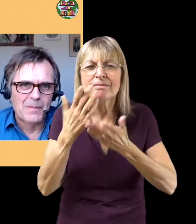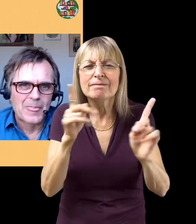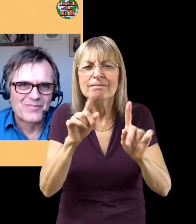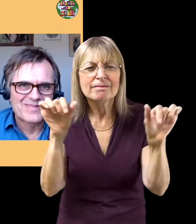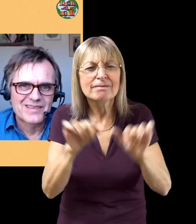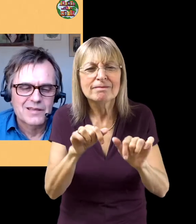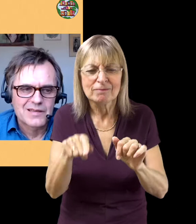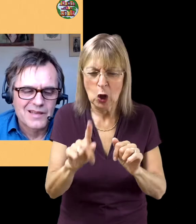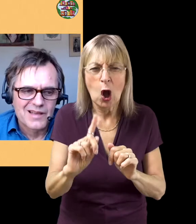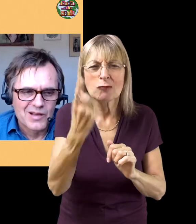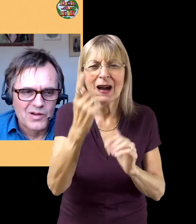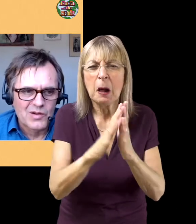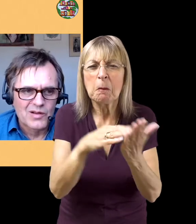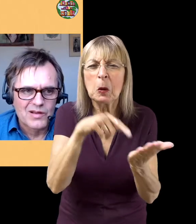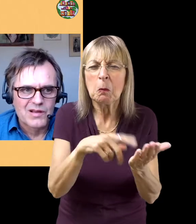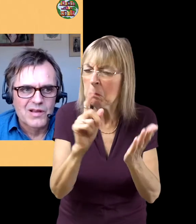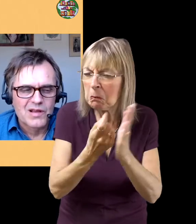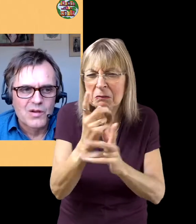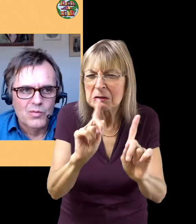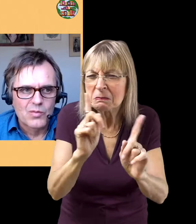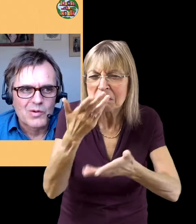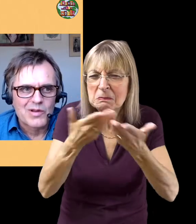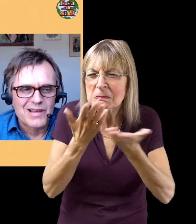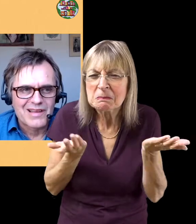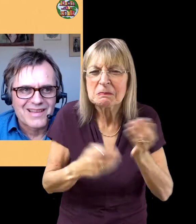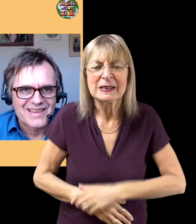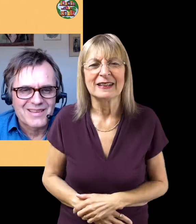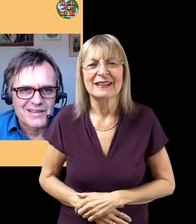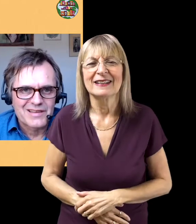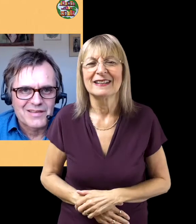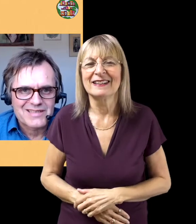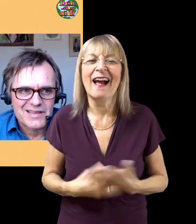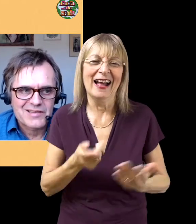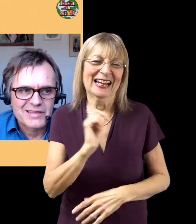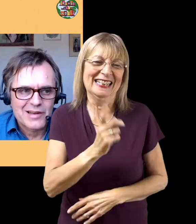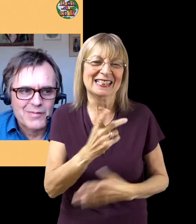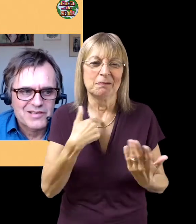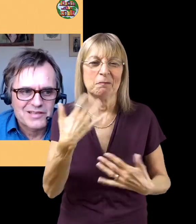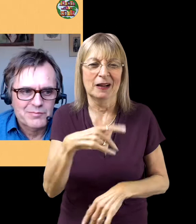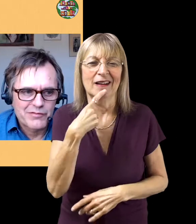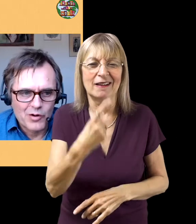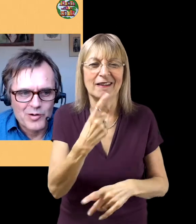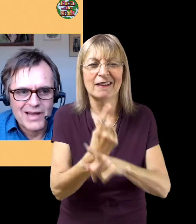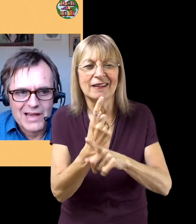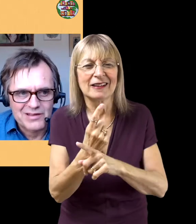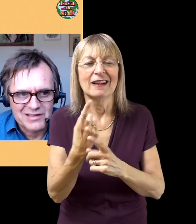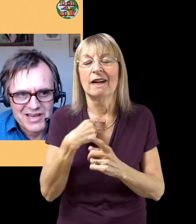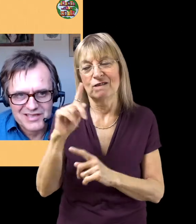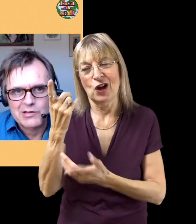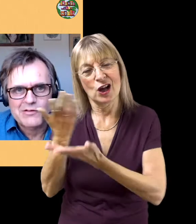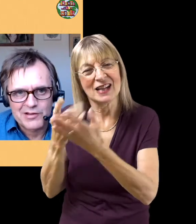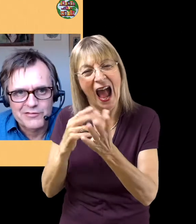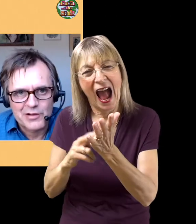briefly what that means in the original book? What's happening there? That's the thing that I mentioned before about